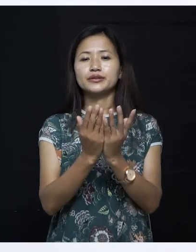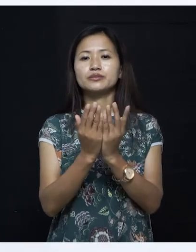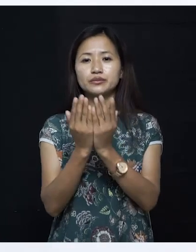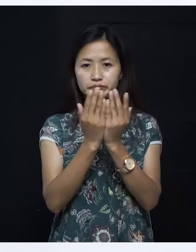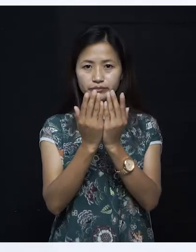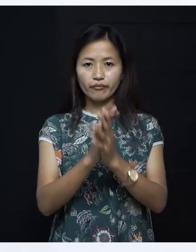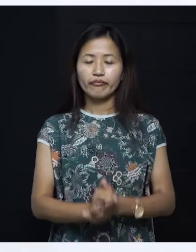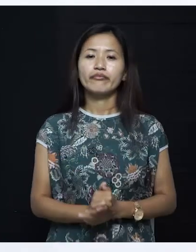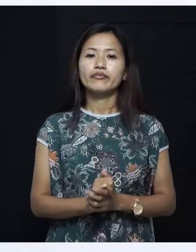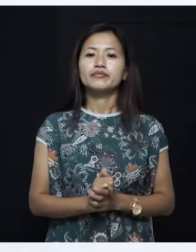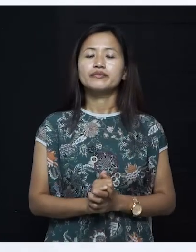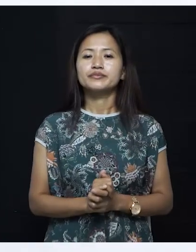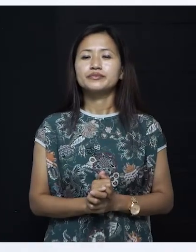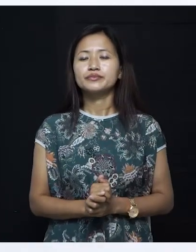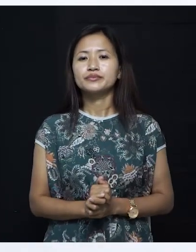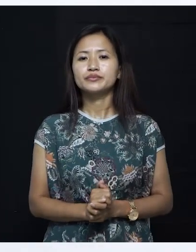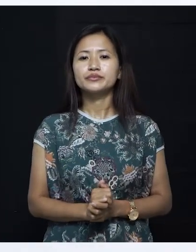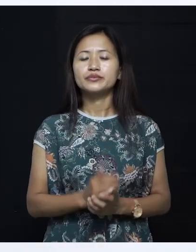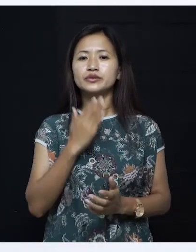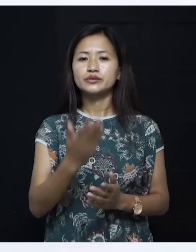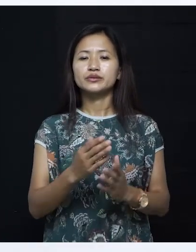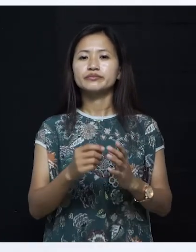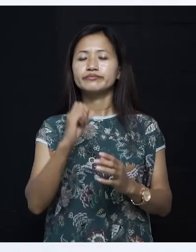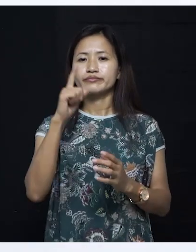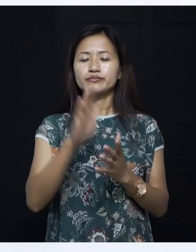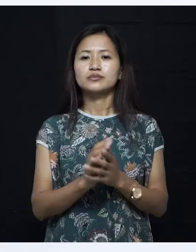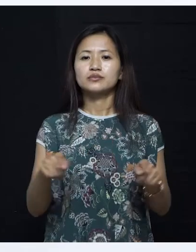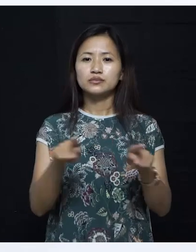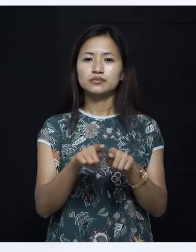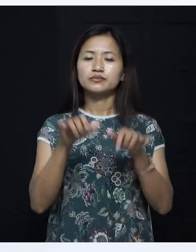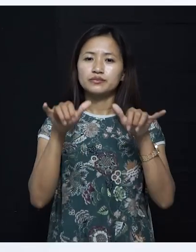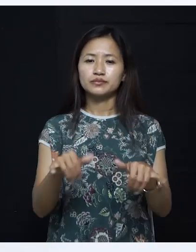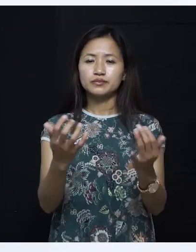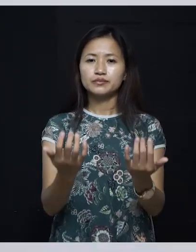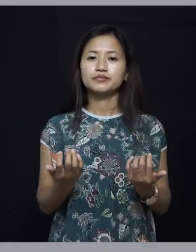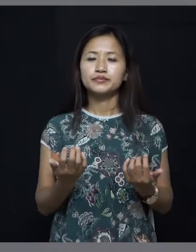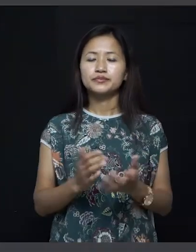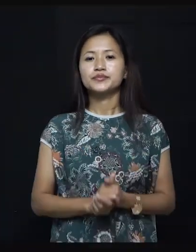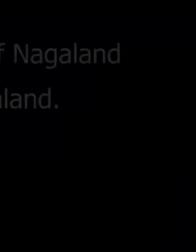sure you read your textbook. So thank you for tuning in and stay safe.